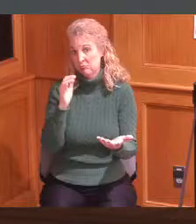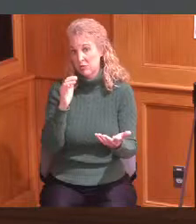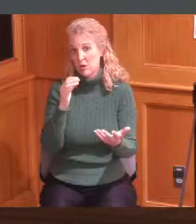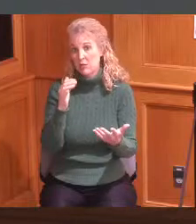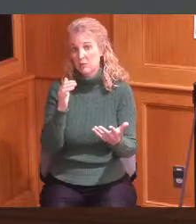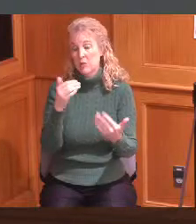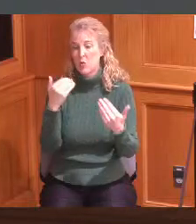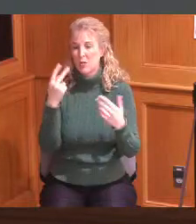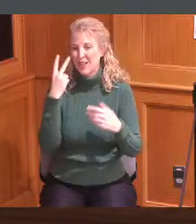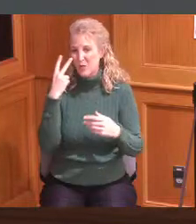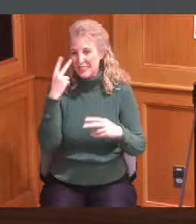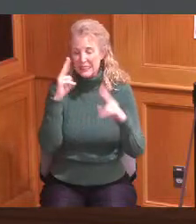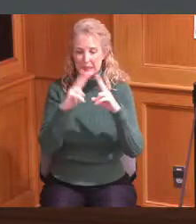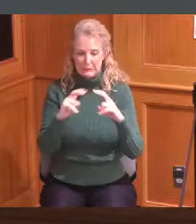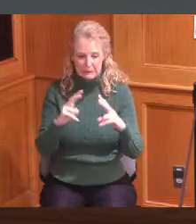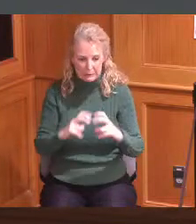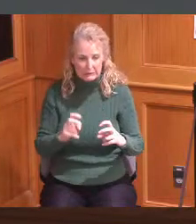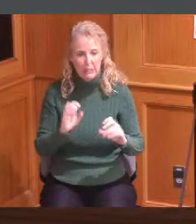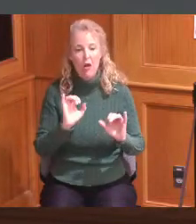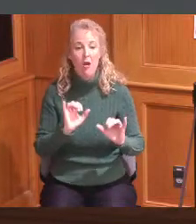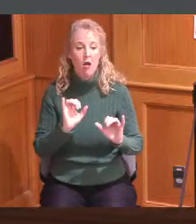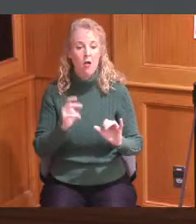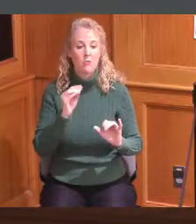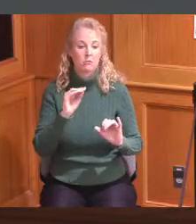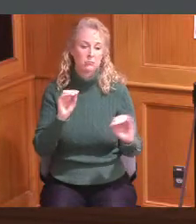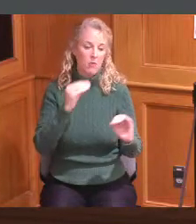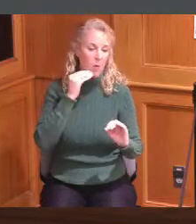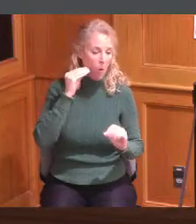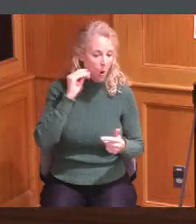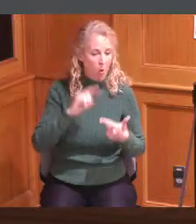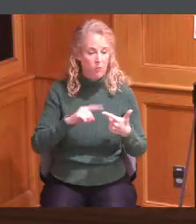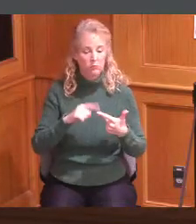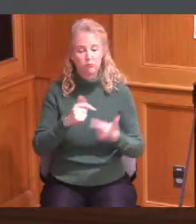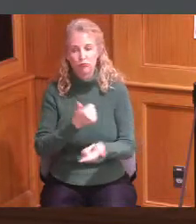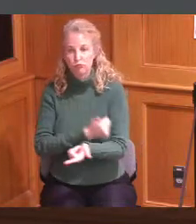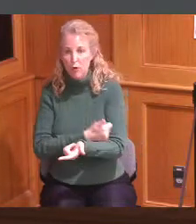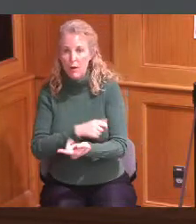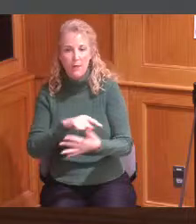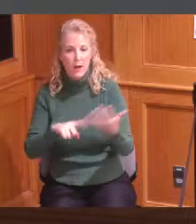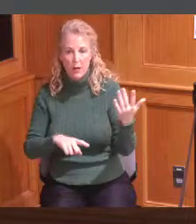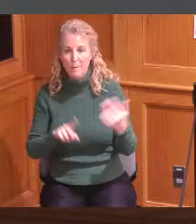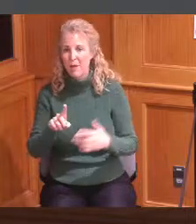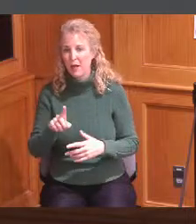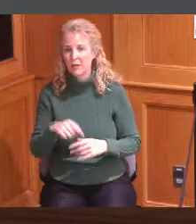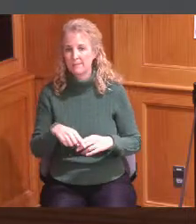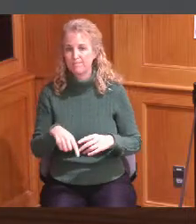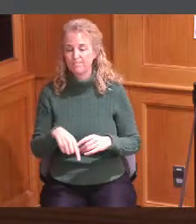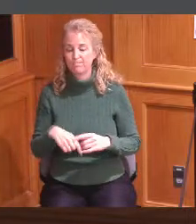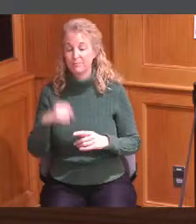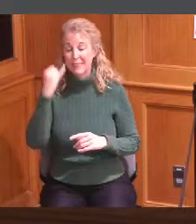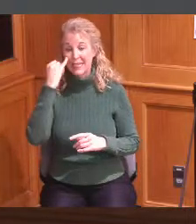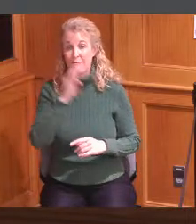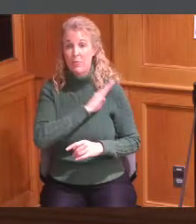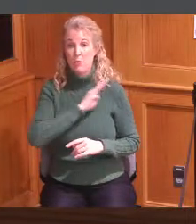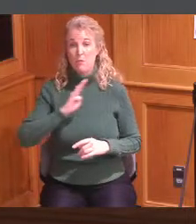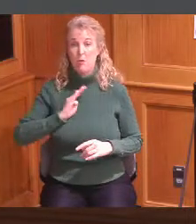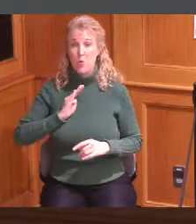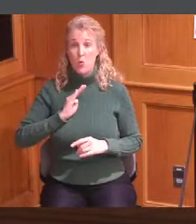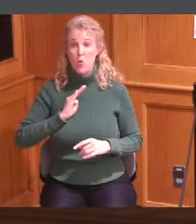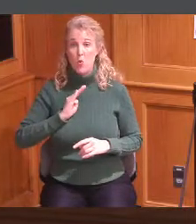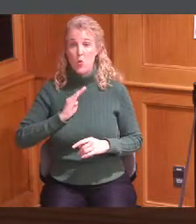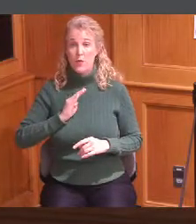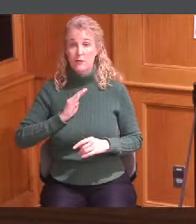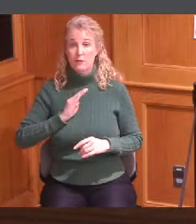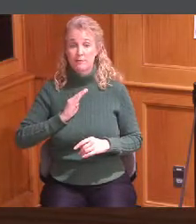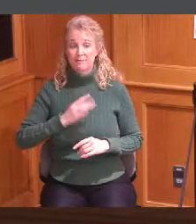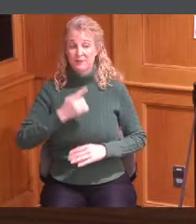down into, again, people connections for homeless, substance abuse, et cetera. But I think if the board would indulge